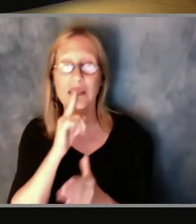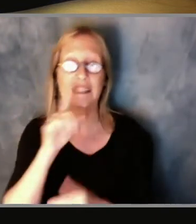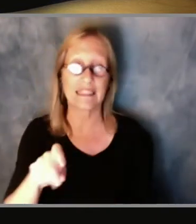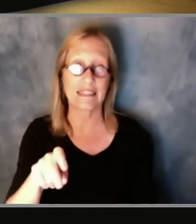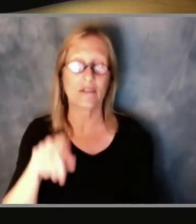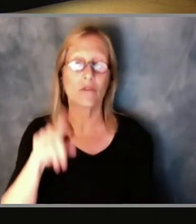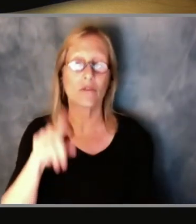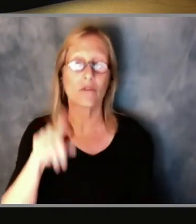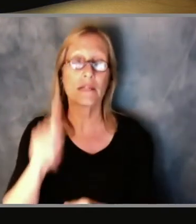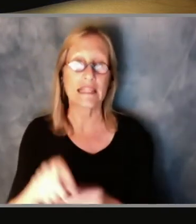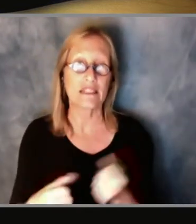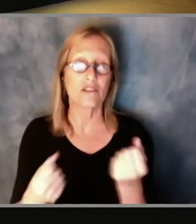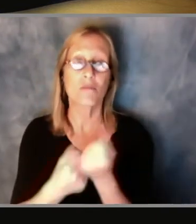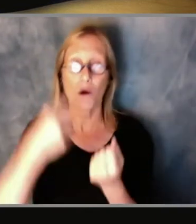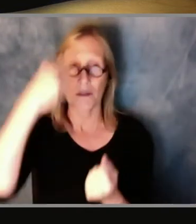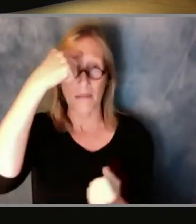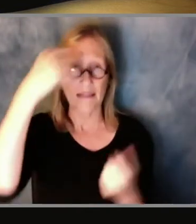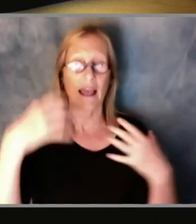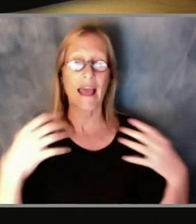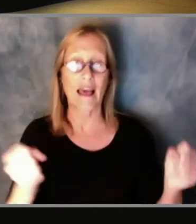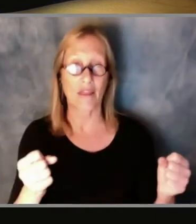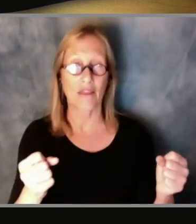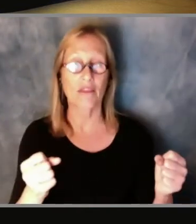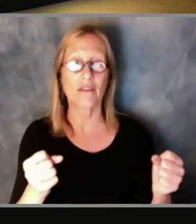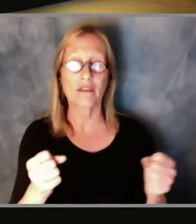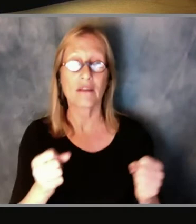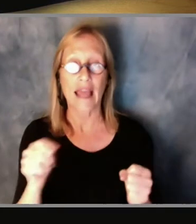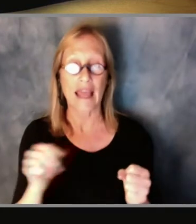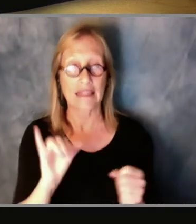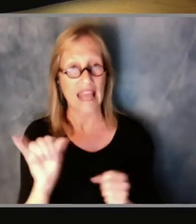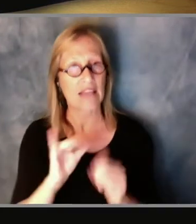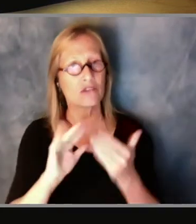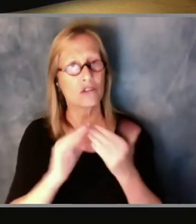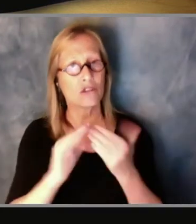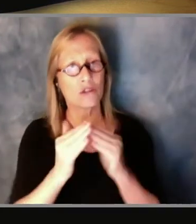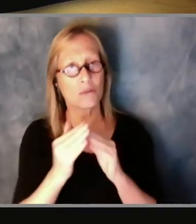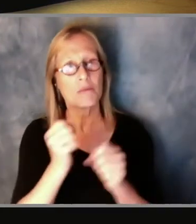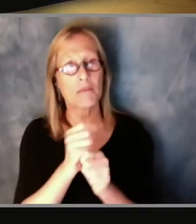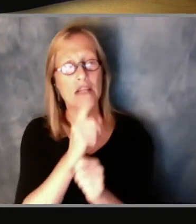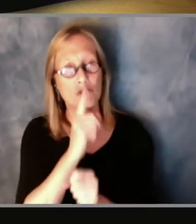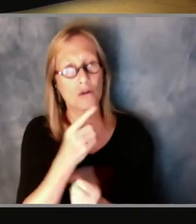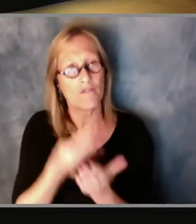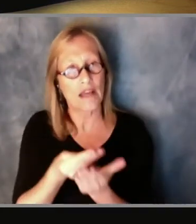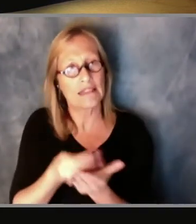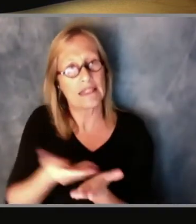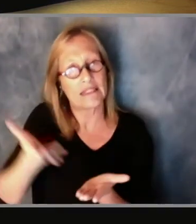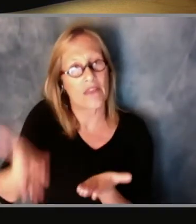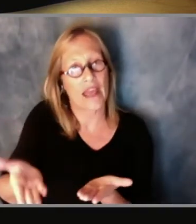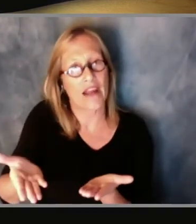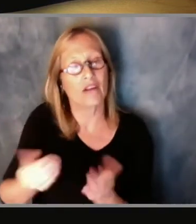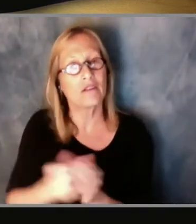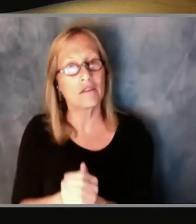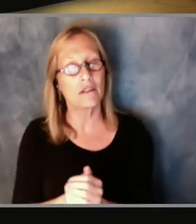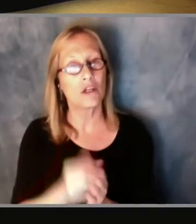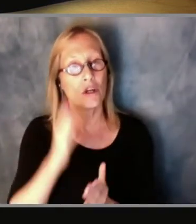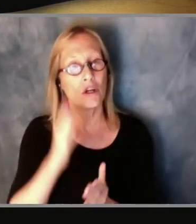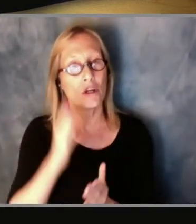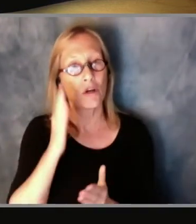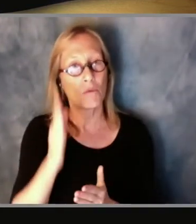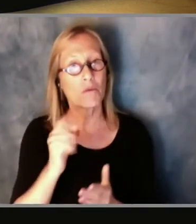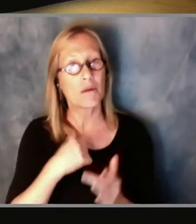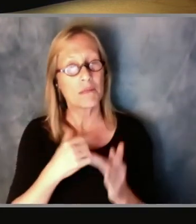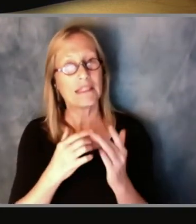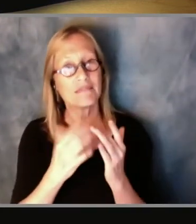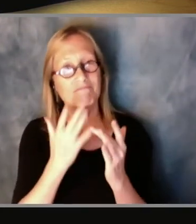health and get out as a community to assure that funding is there. We're going to be shortfalled with